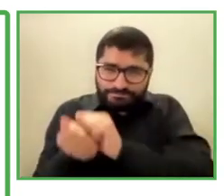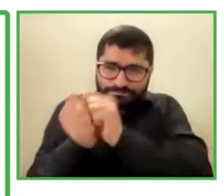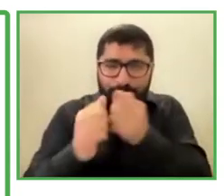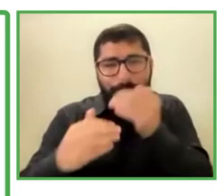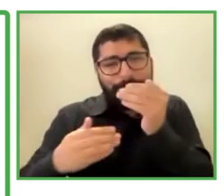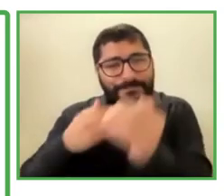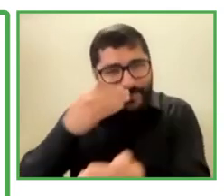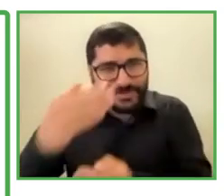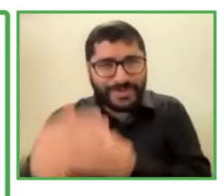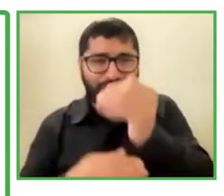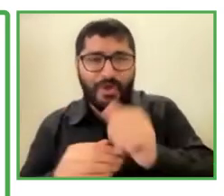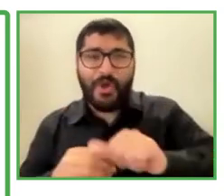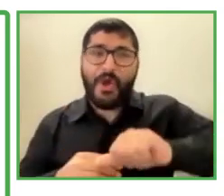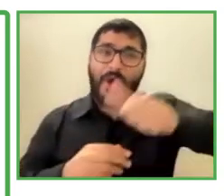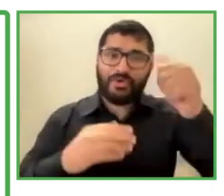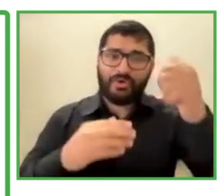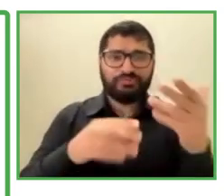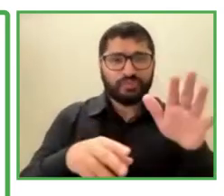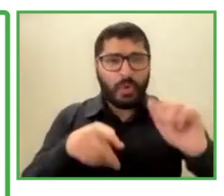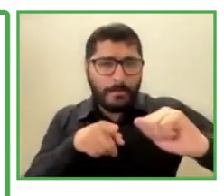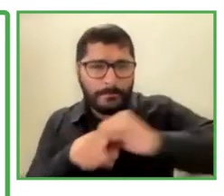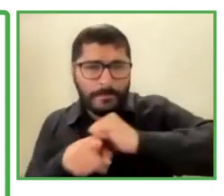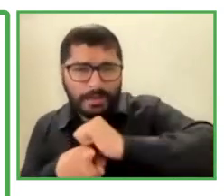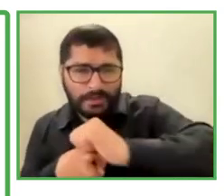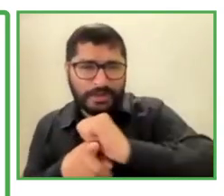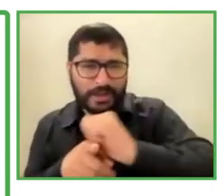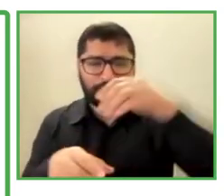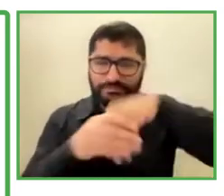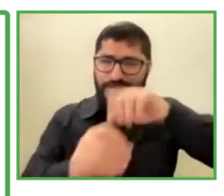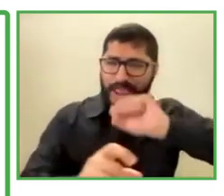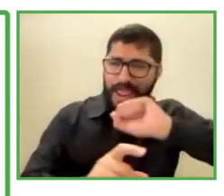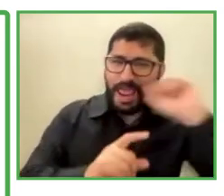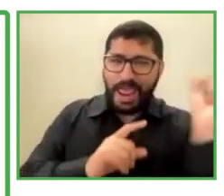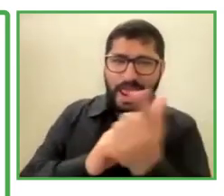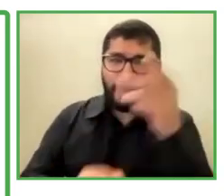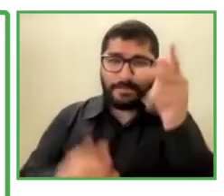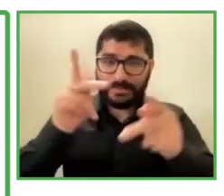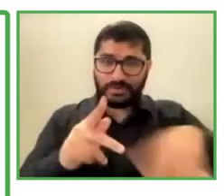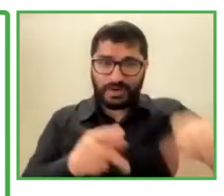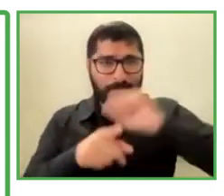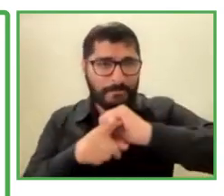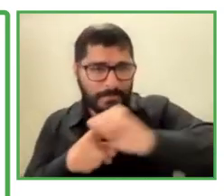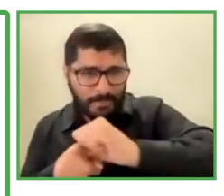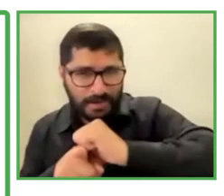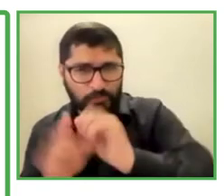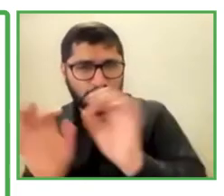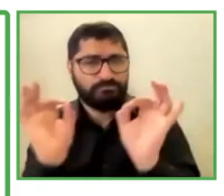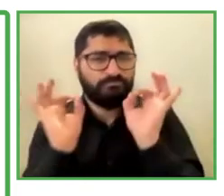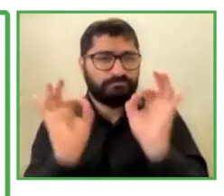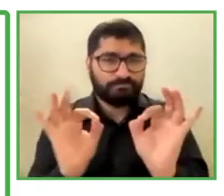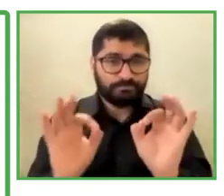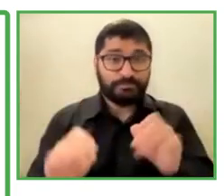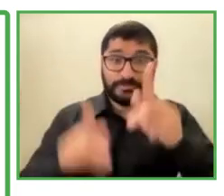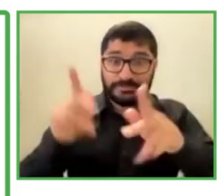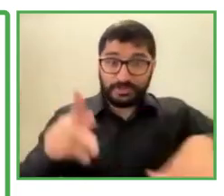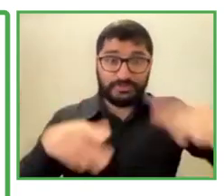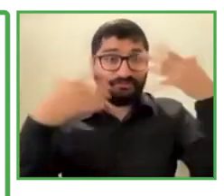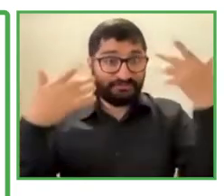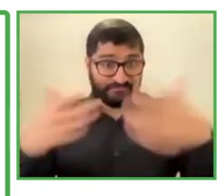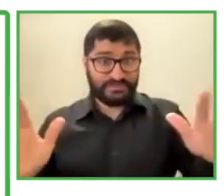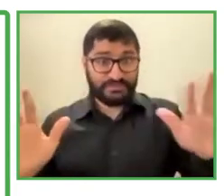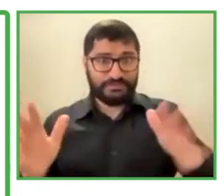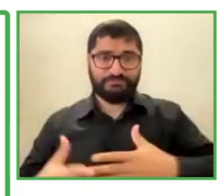also have a practice for people that are being prepared and also for people that are